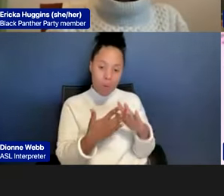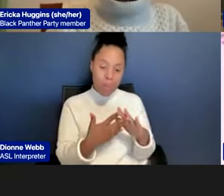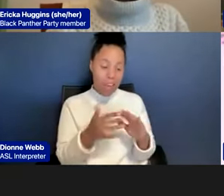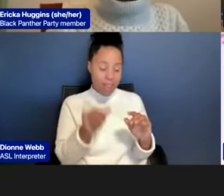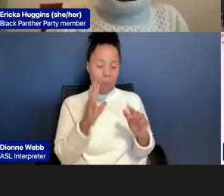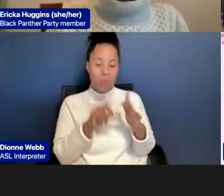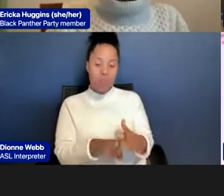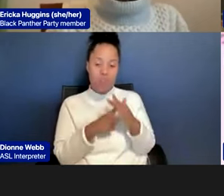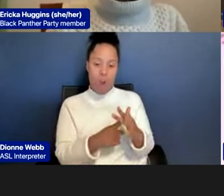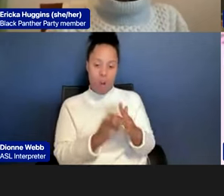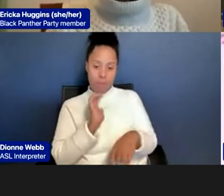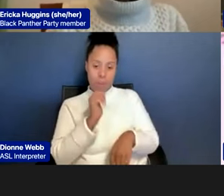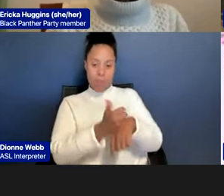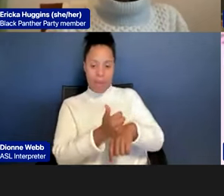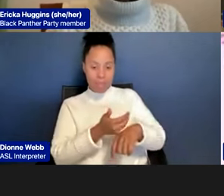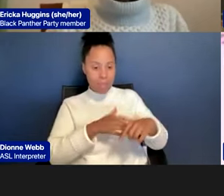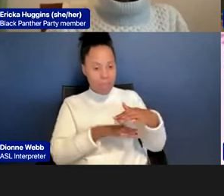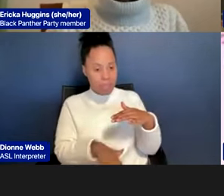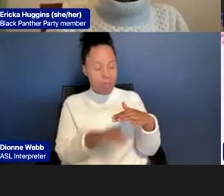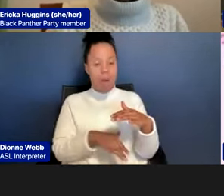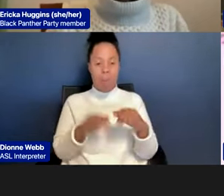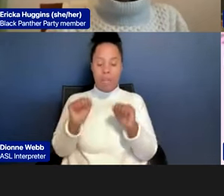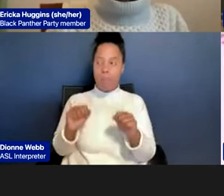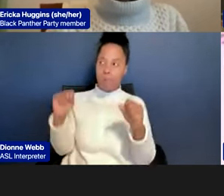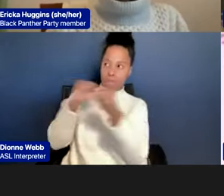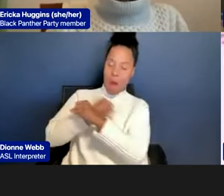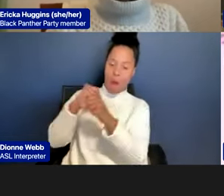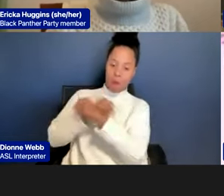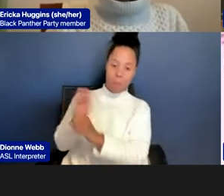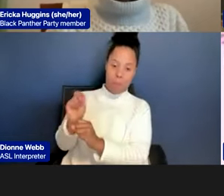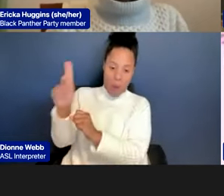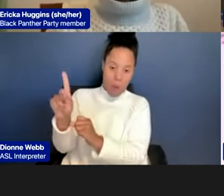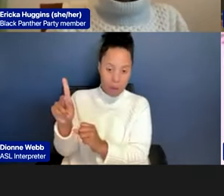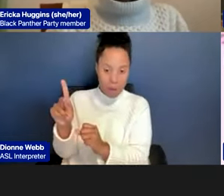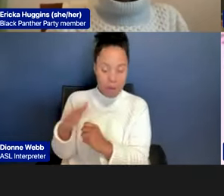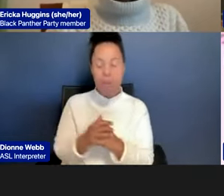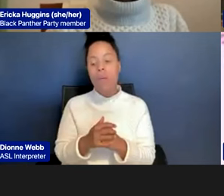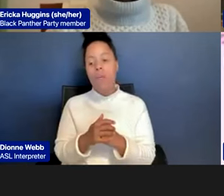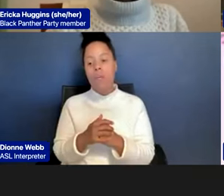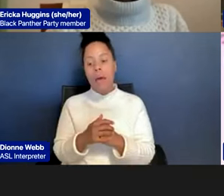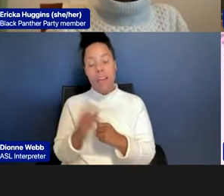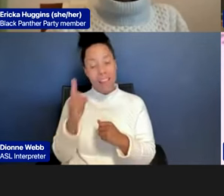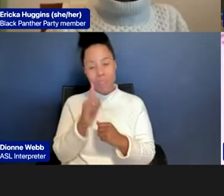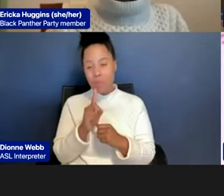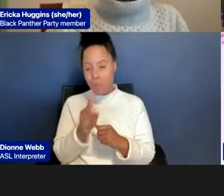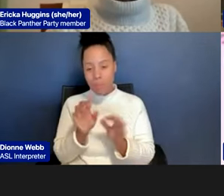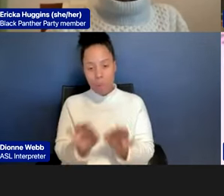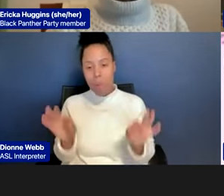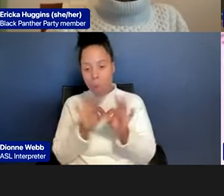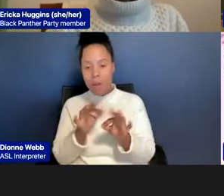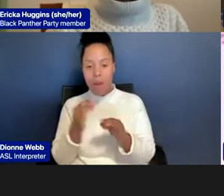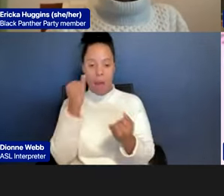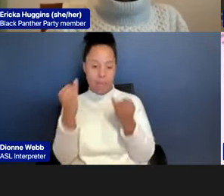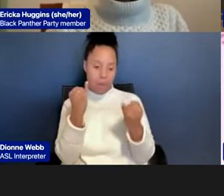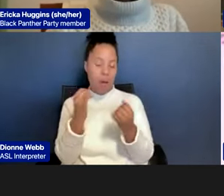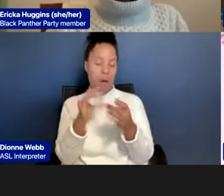A spring well, a place in which fighting back can take place. And I think this is a particularly important idea within the context of the